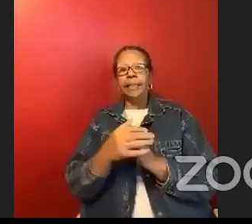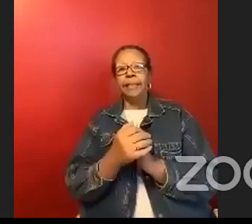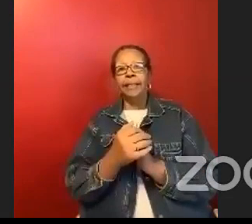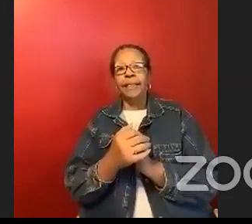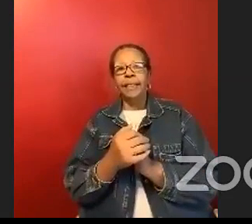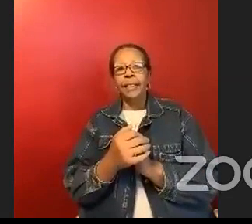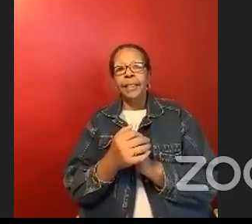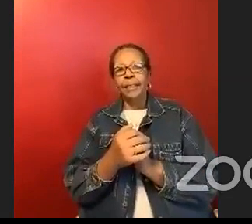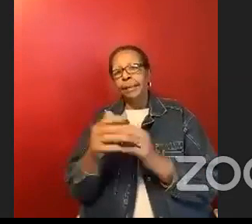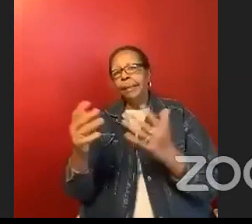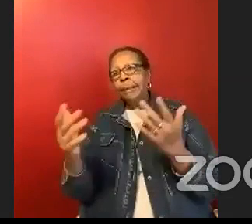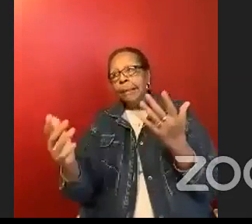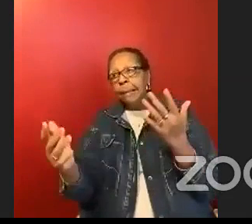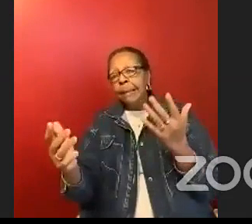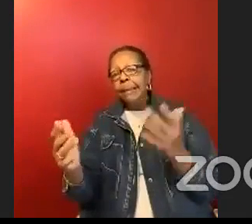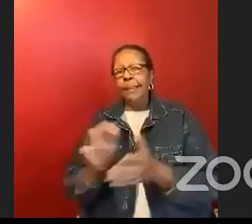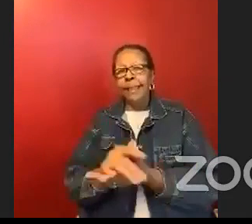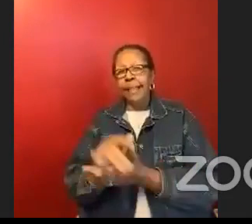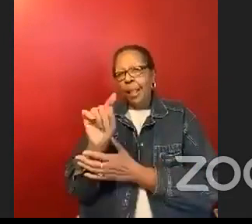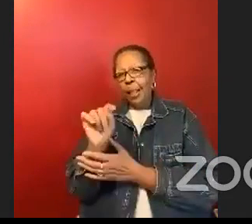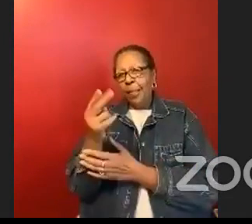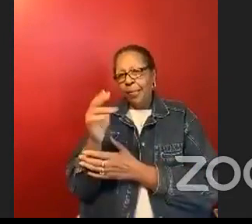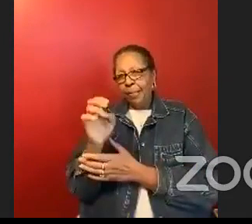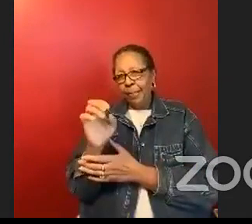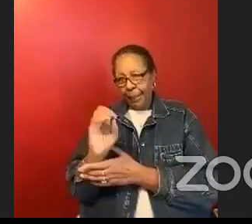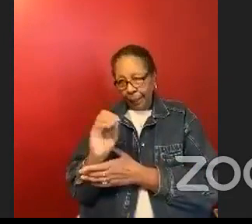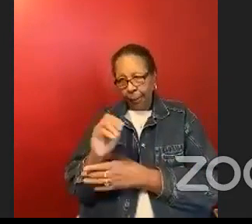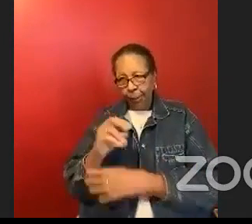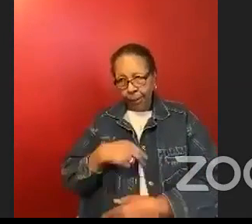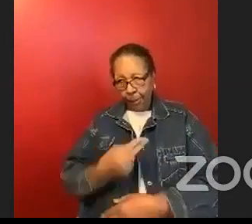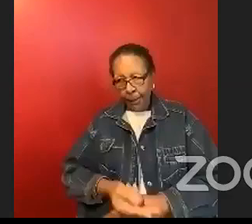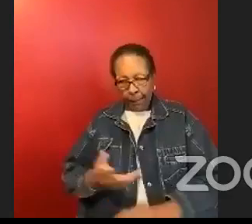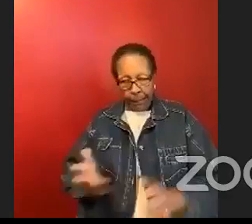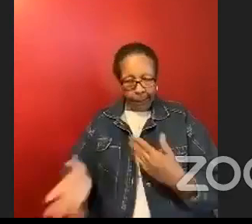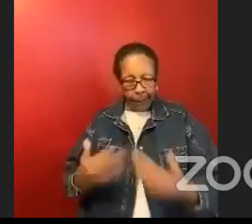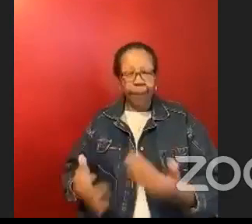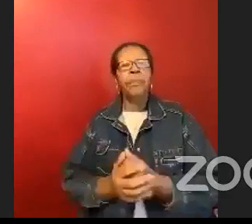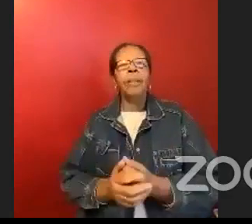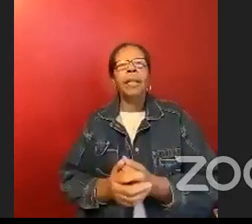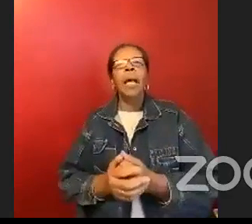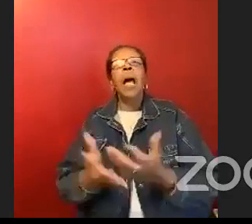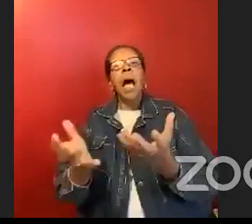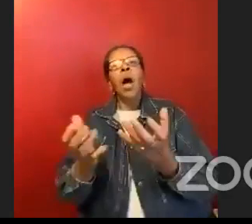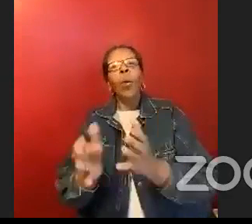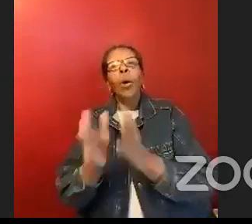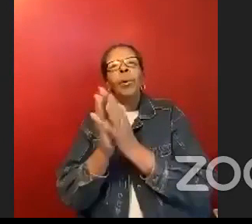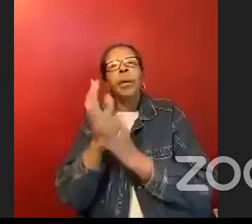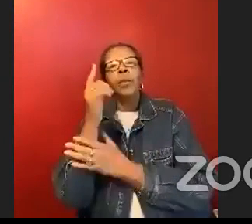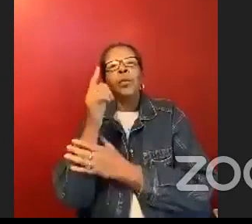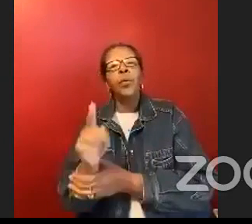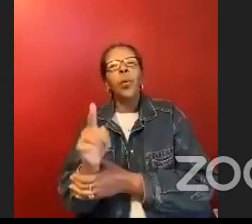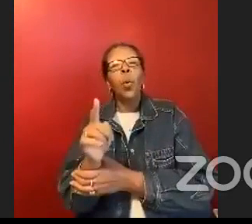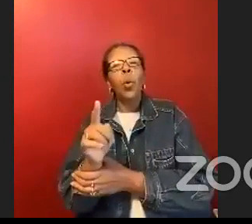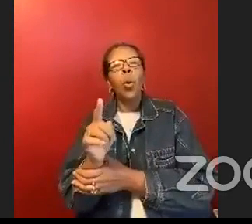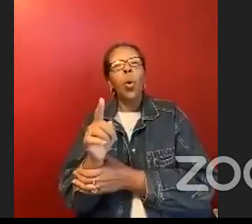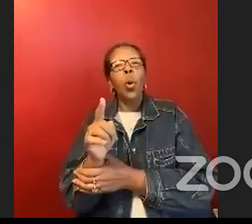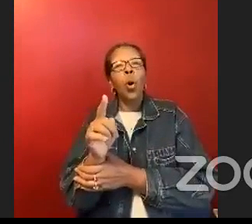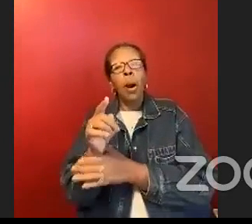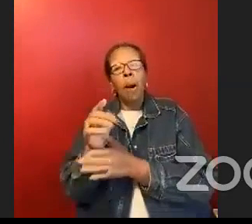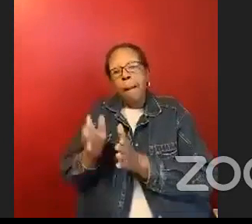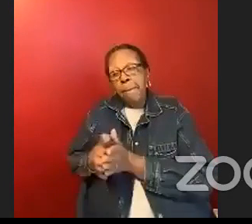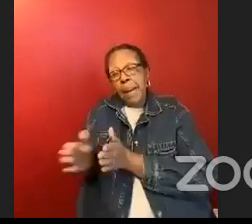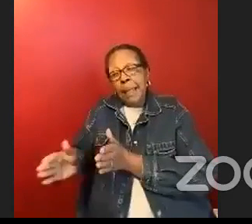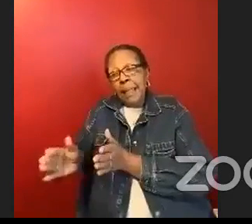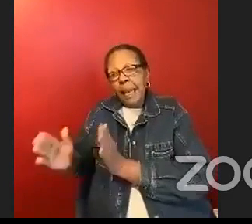Hold on a second. Theo is upset. Anyway, I ask prayers for my next door neighbor and